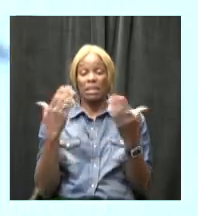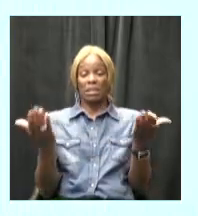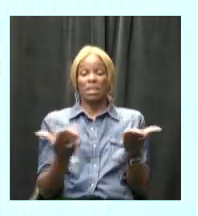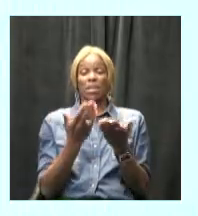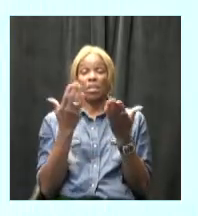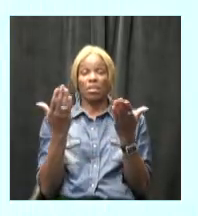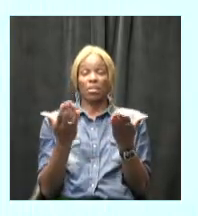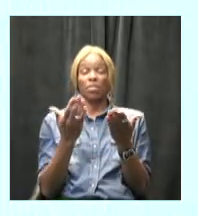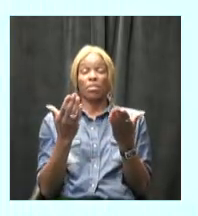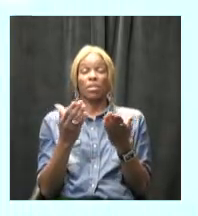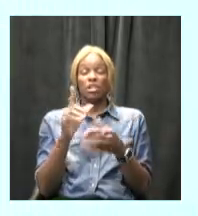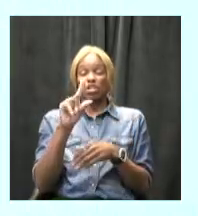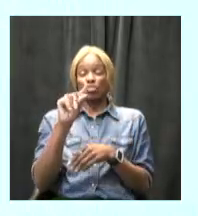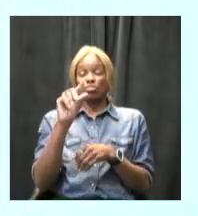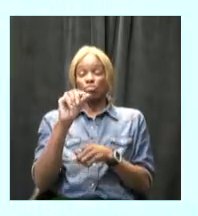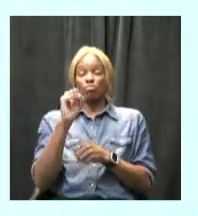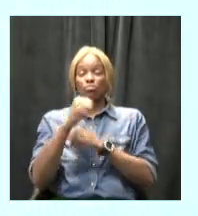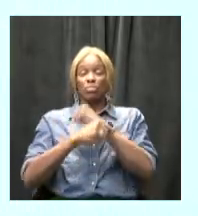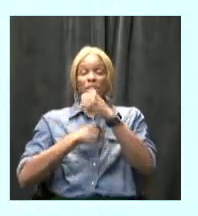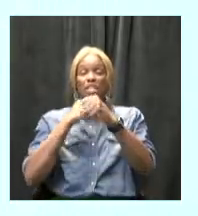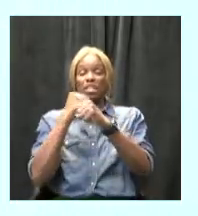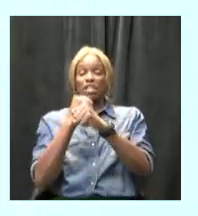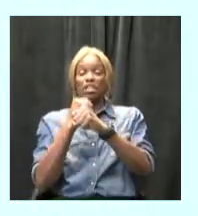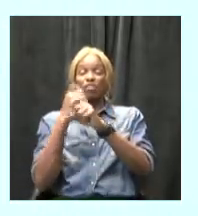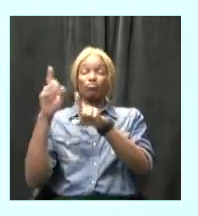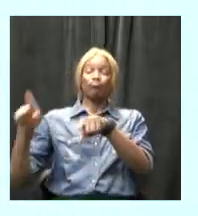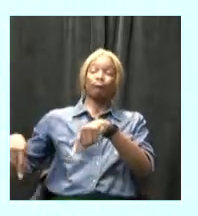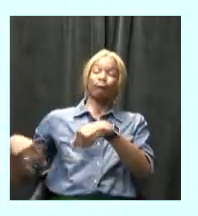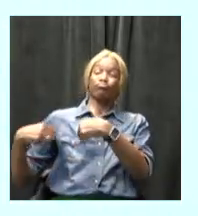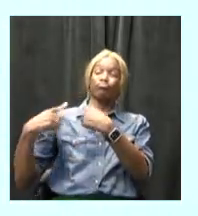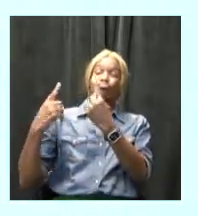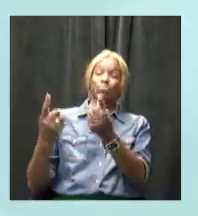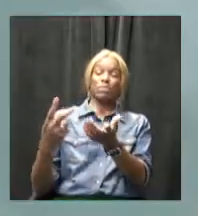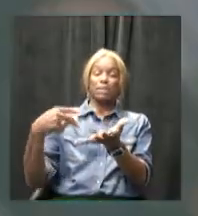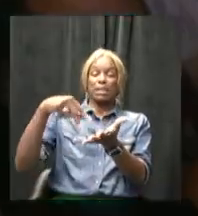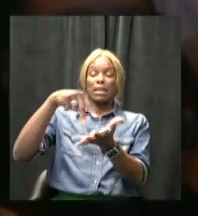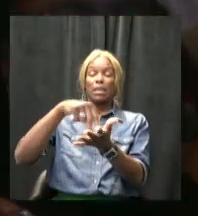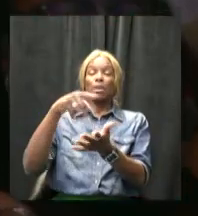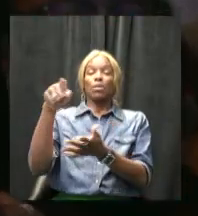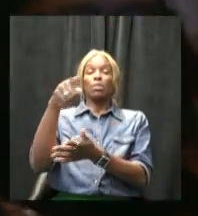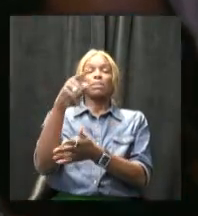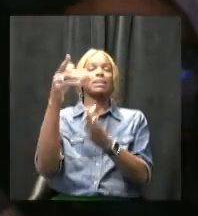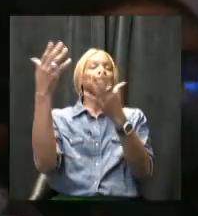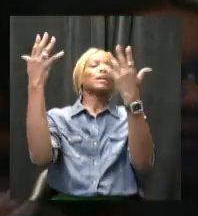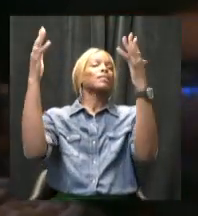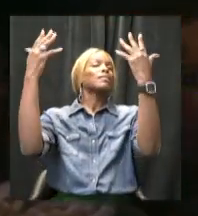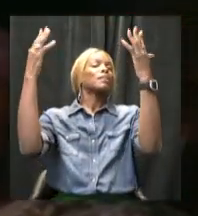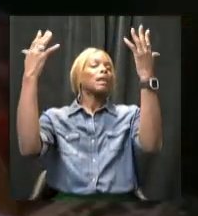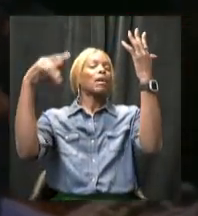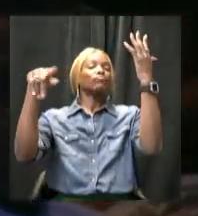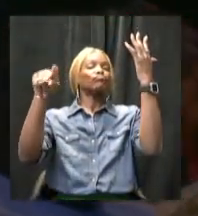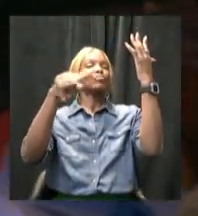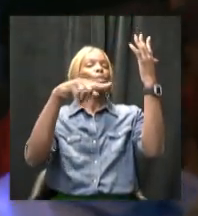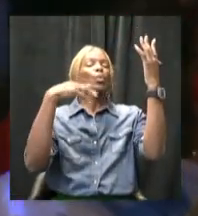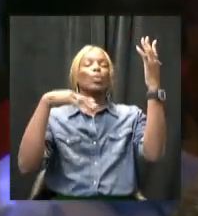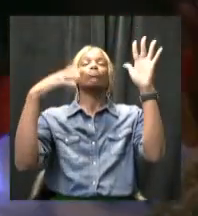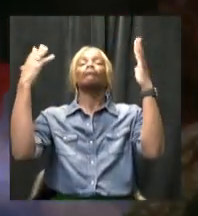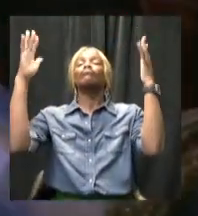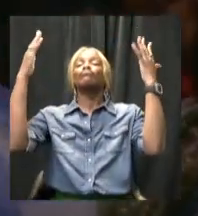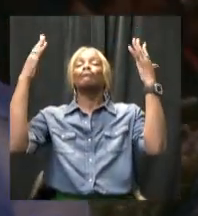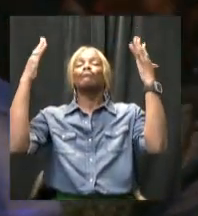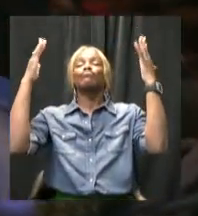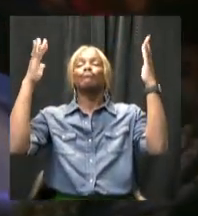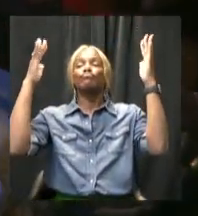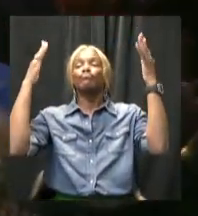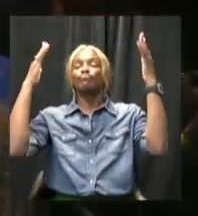our foundation. You've been here. You've been through it all, man. Listen, come on, let's give it up for them. Give it up for them. Give it up for them.